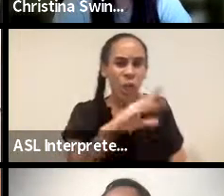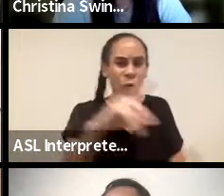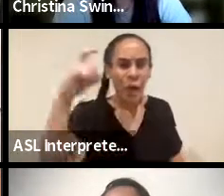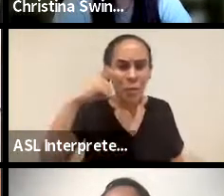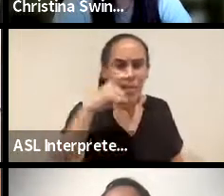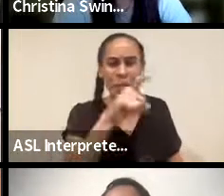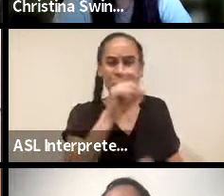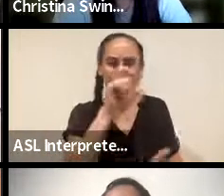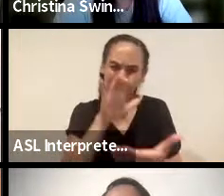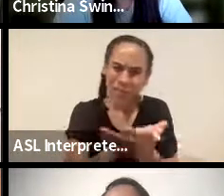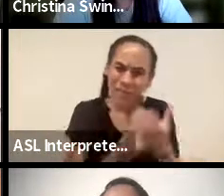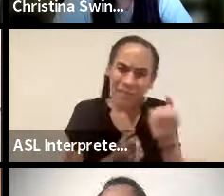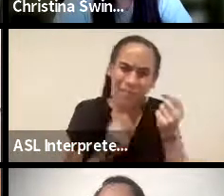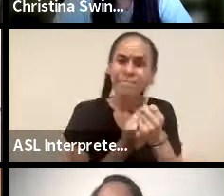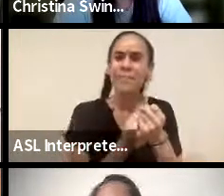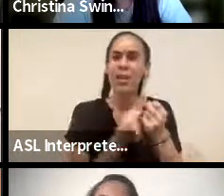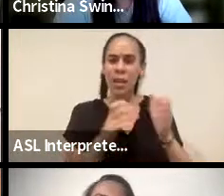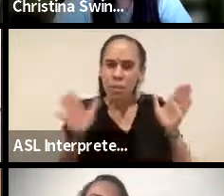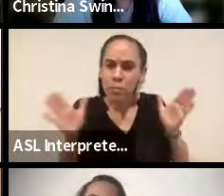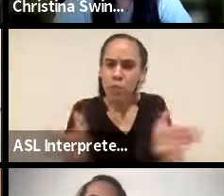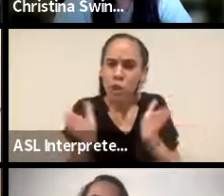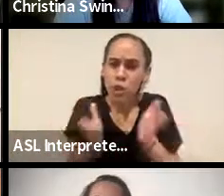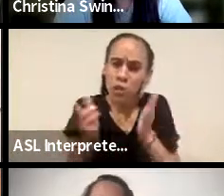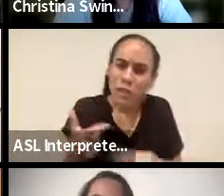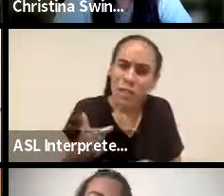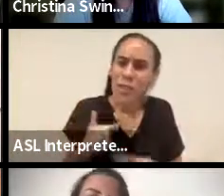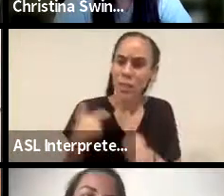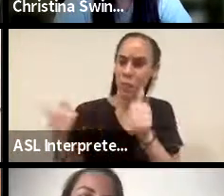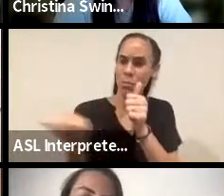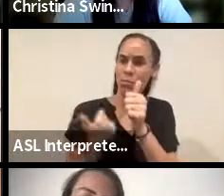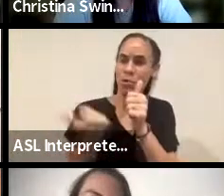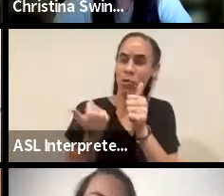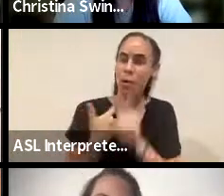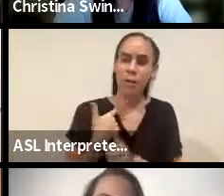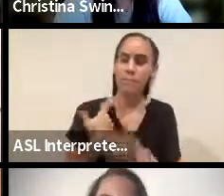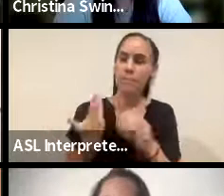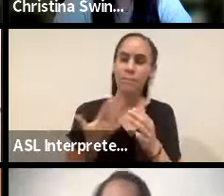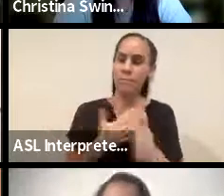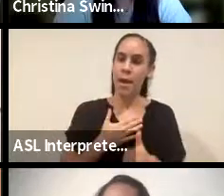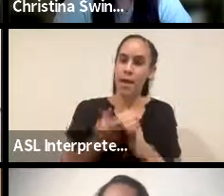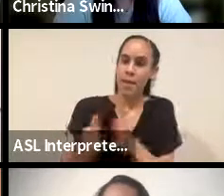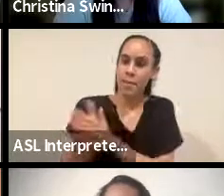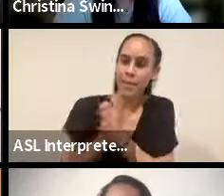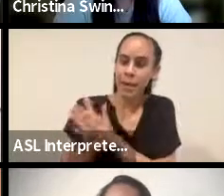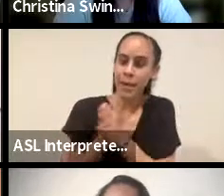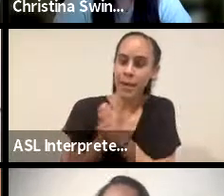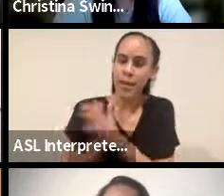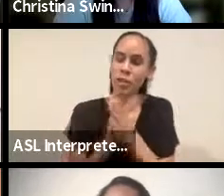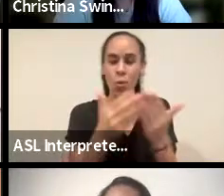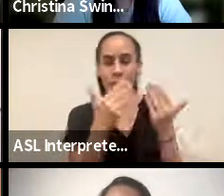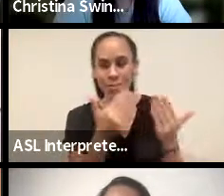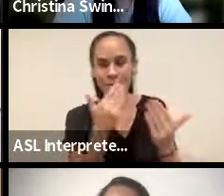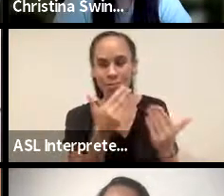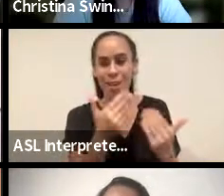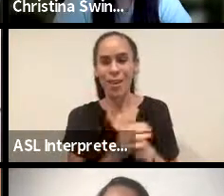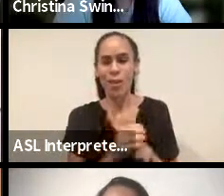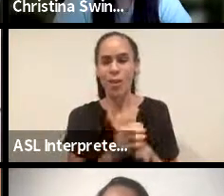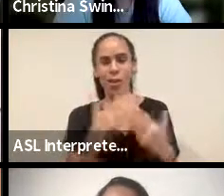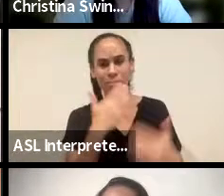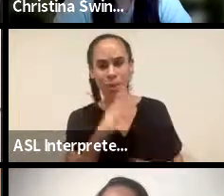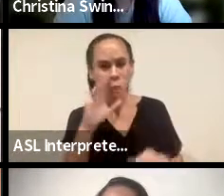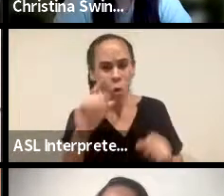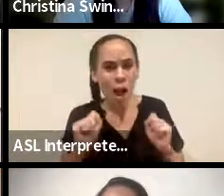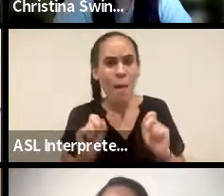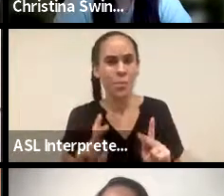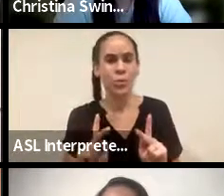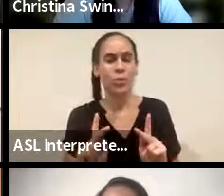in me, pushing me to pursue what I felt most passionate about. Thank you for that. And thank you for the